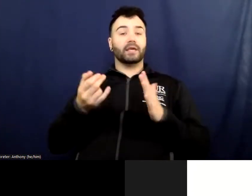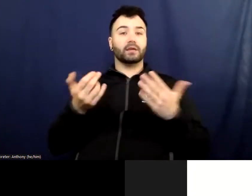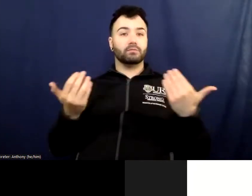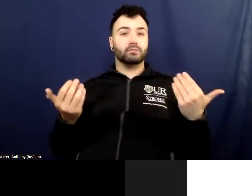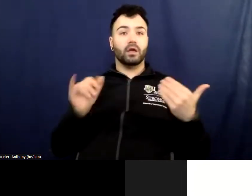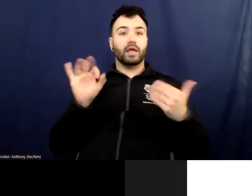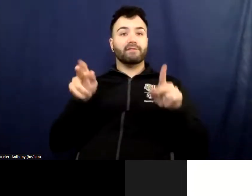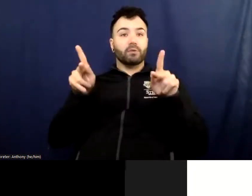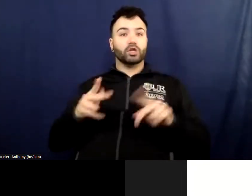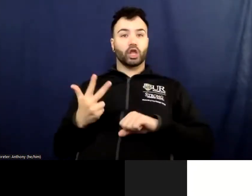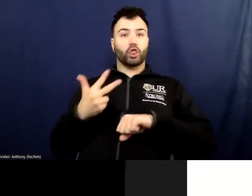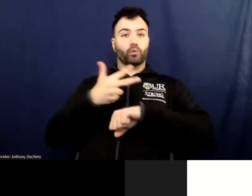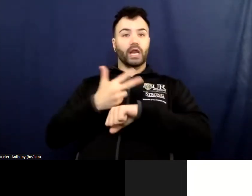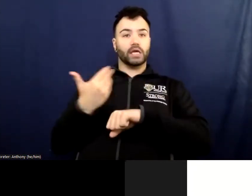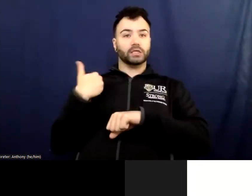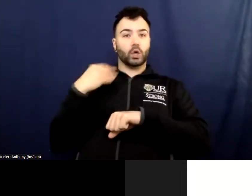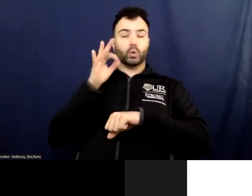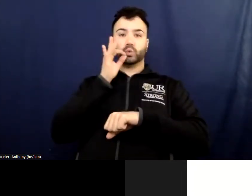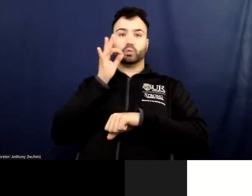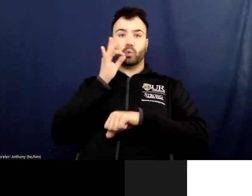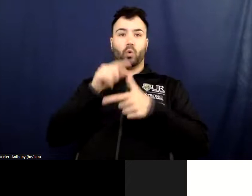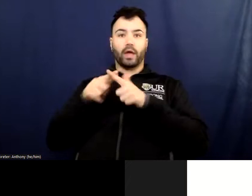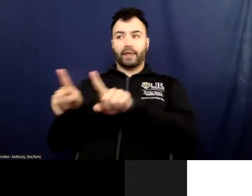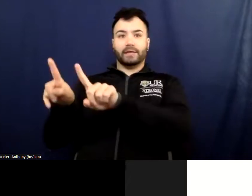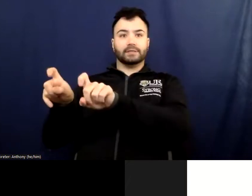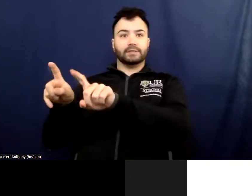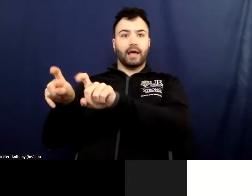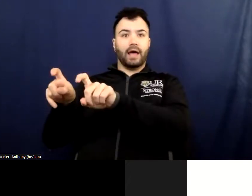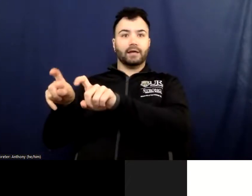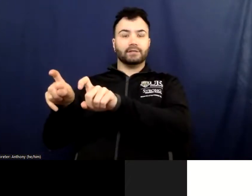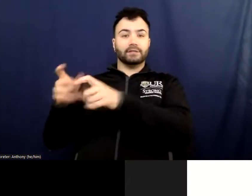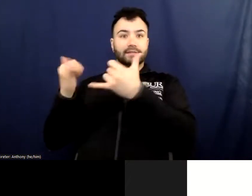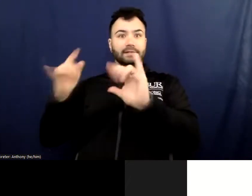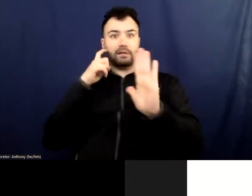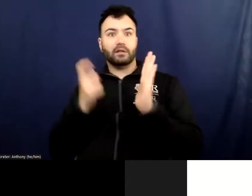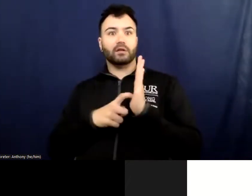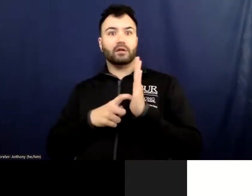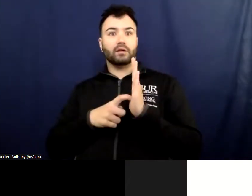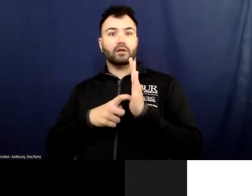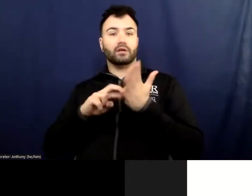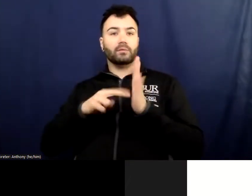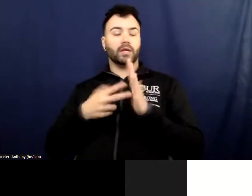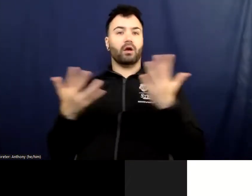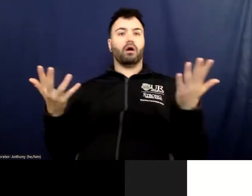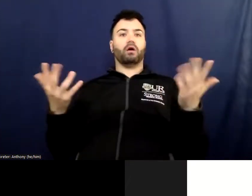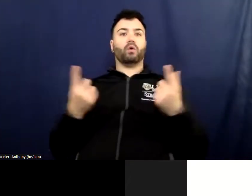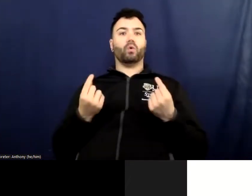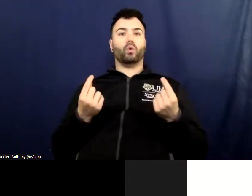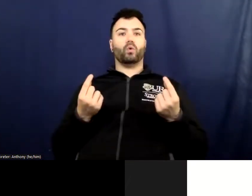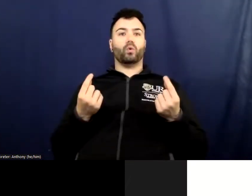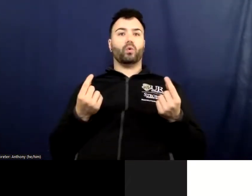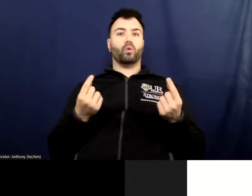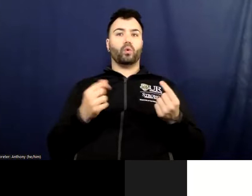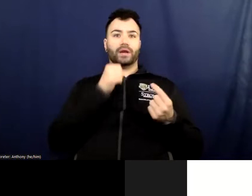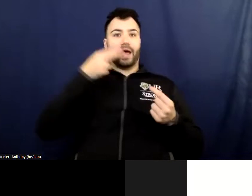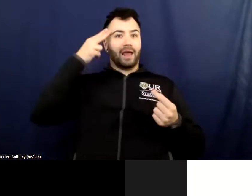pot, go look on me, search me. I smoked 3 days ago, I admit it, but I'm not high now. So it's really hard it's